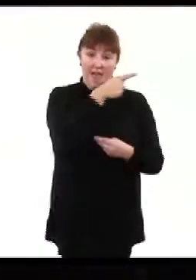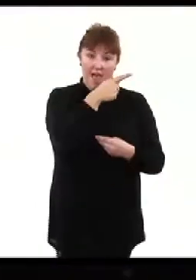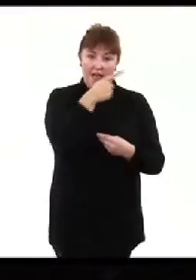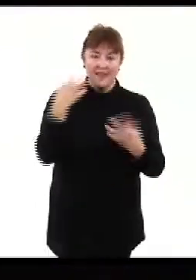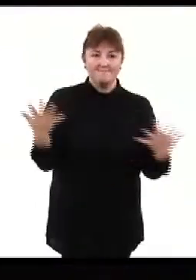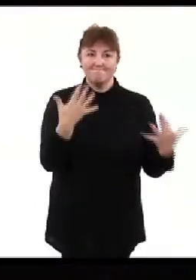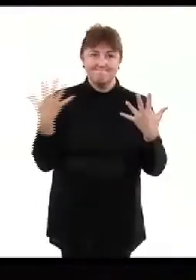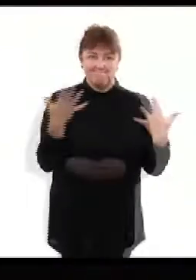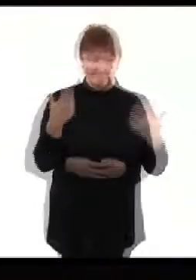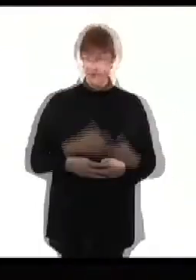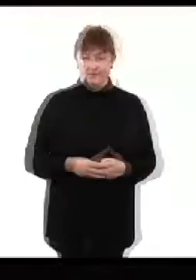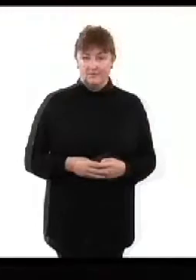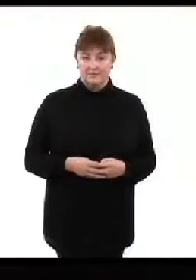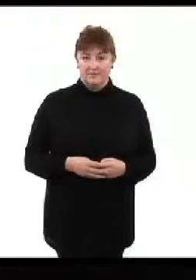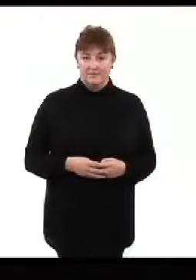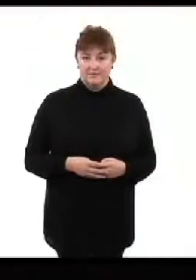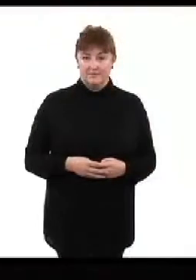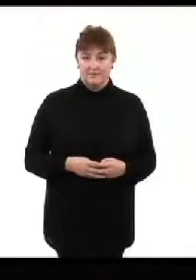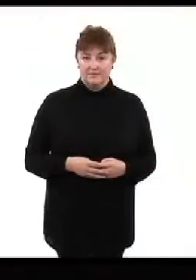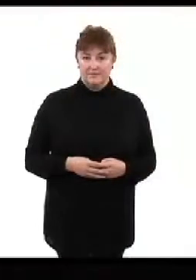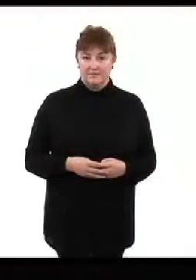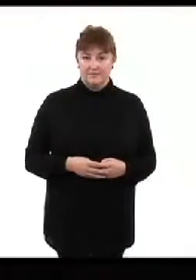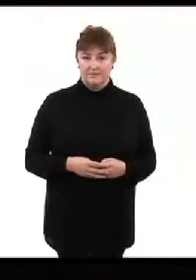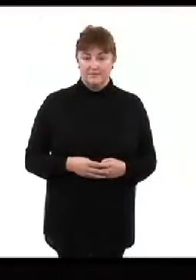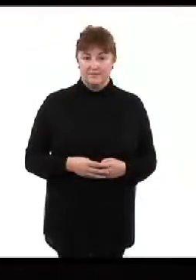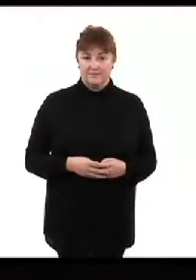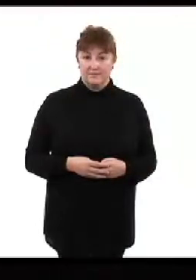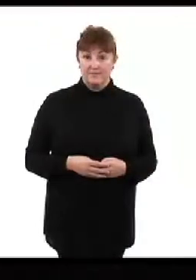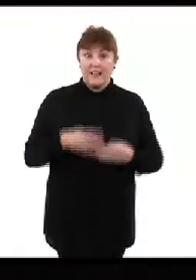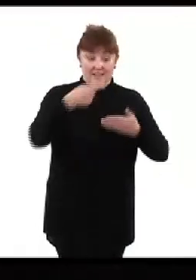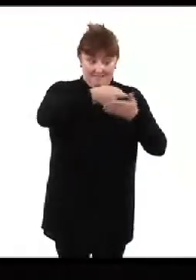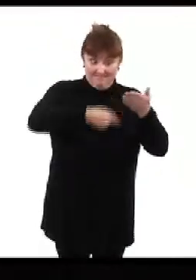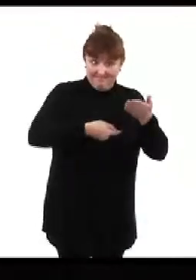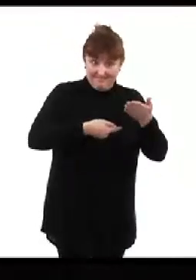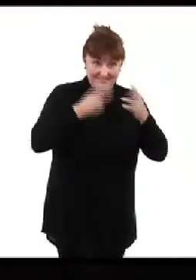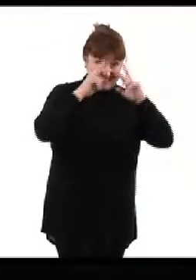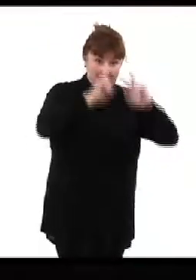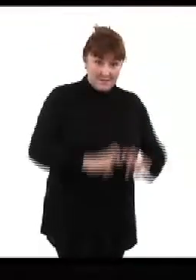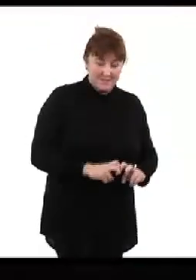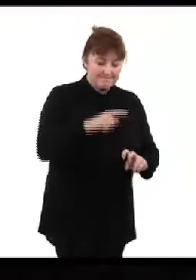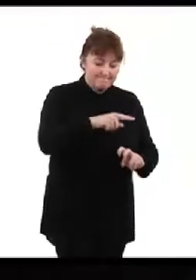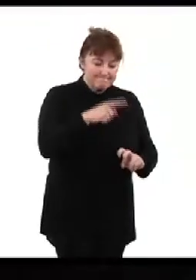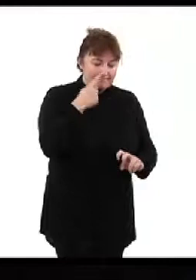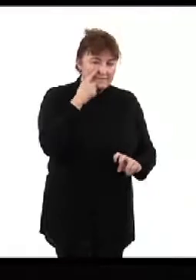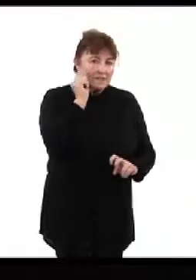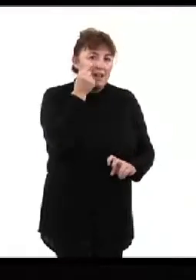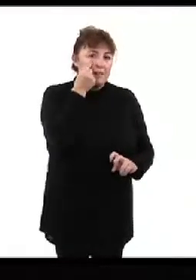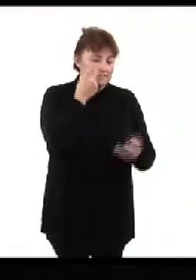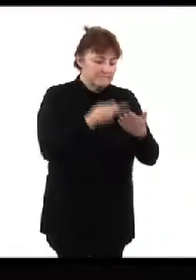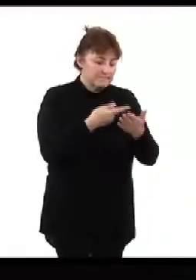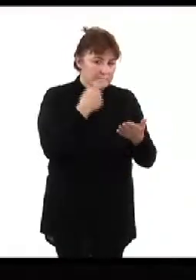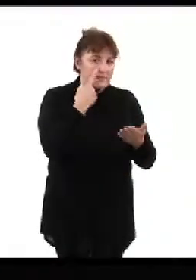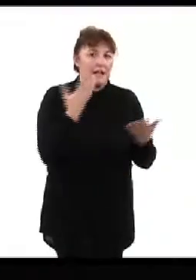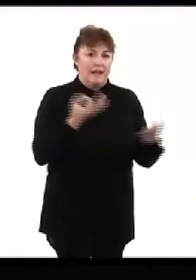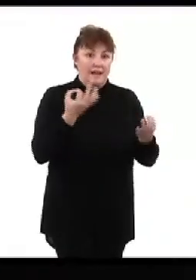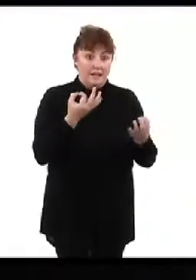okay. Anyway, so the diary study. What we found was that indeed,